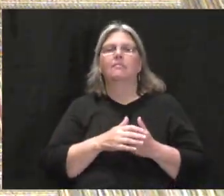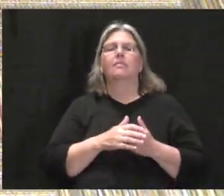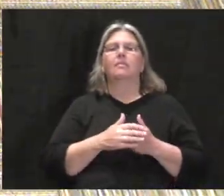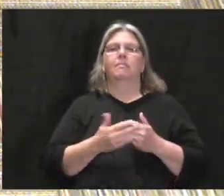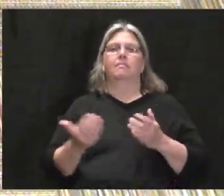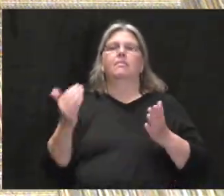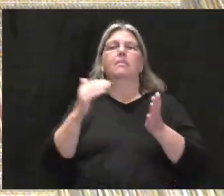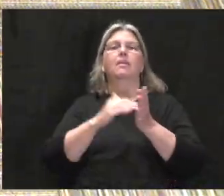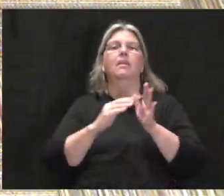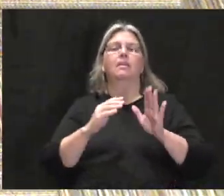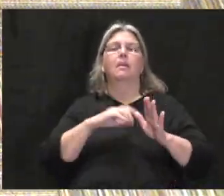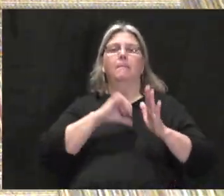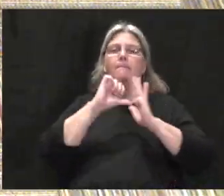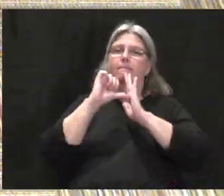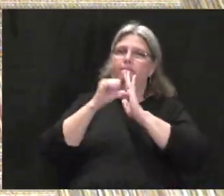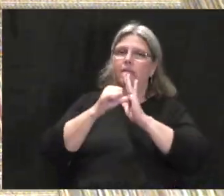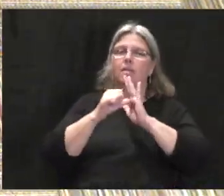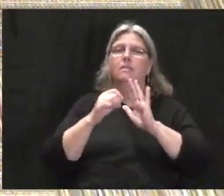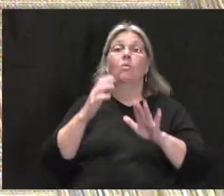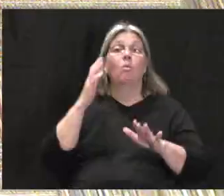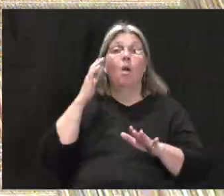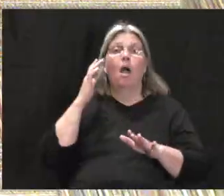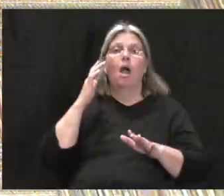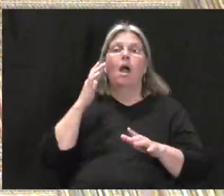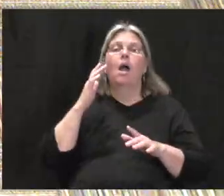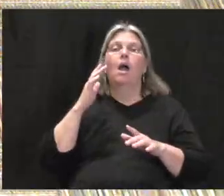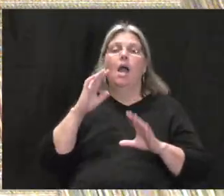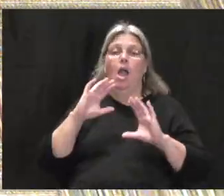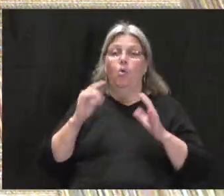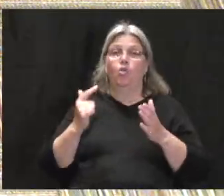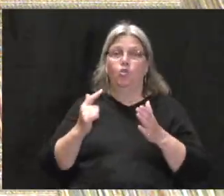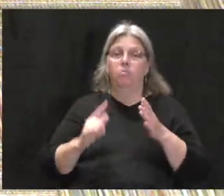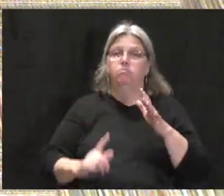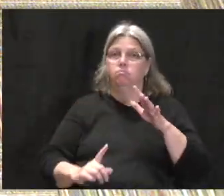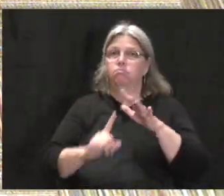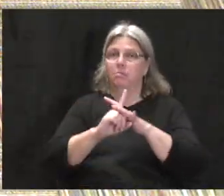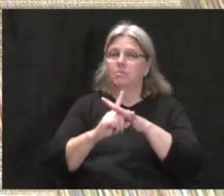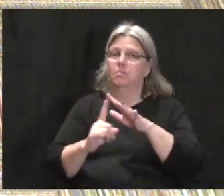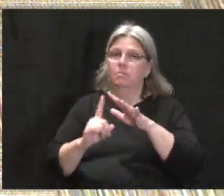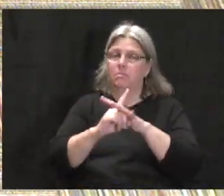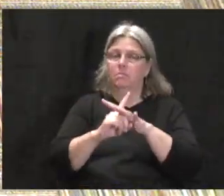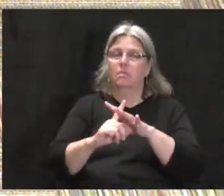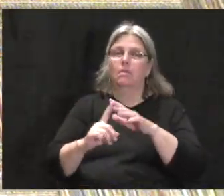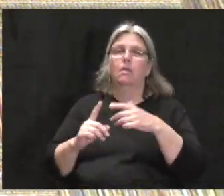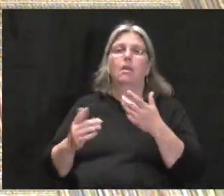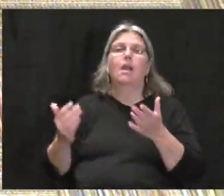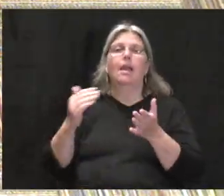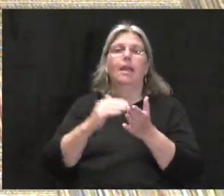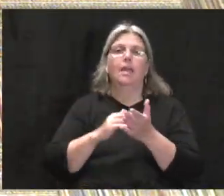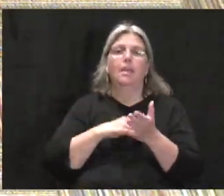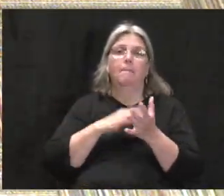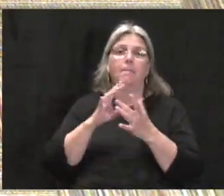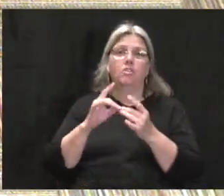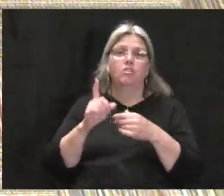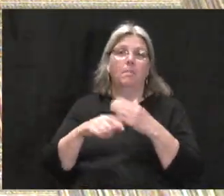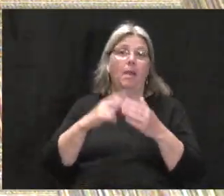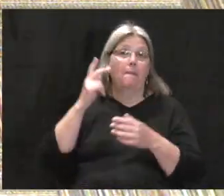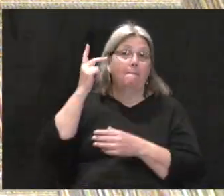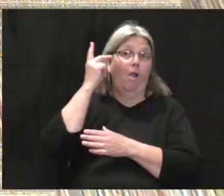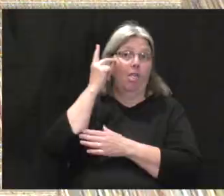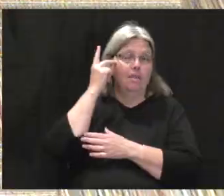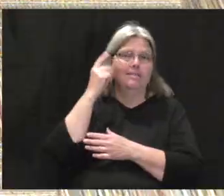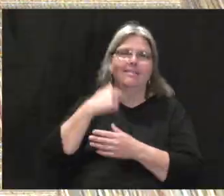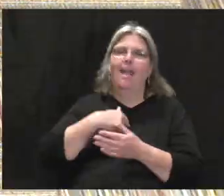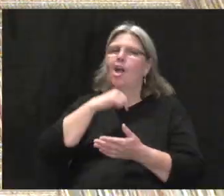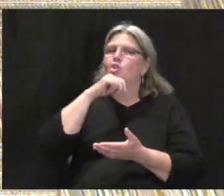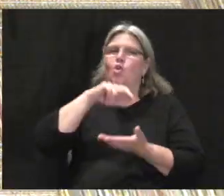mean about a debate about politics, but if we don't understand, we study historically what happened in our